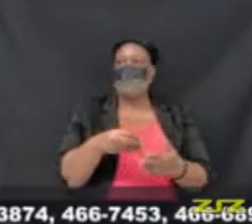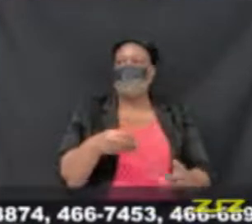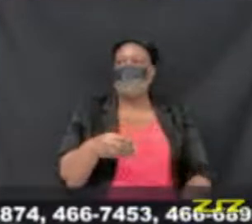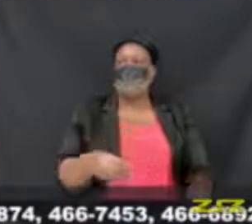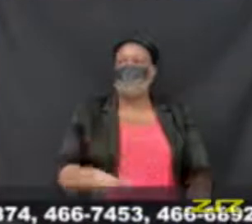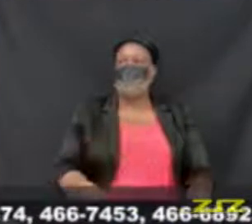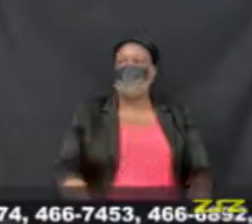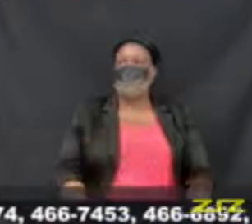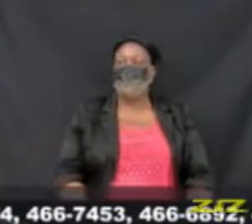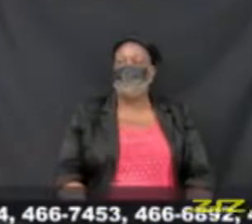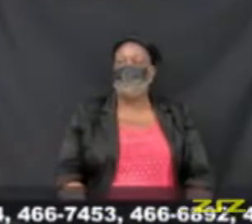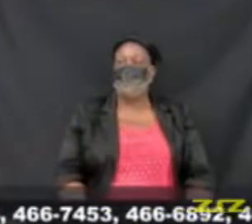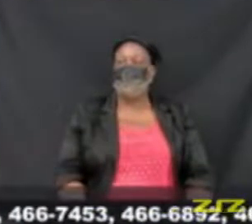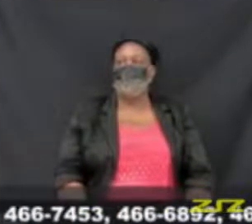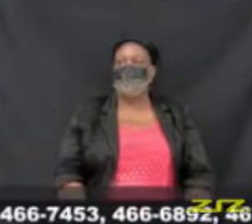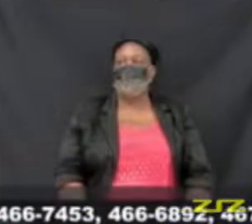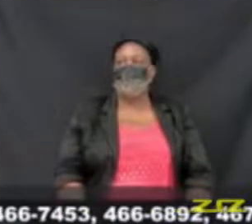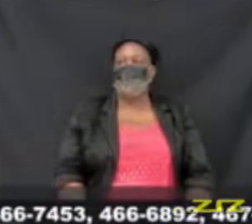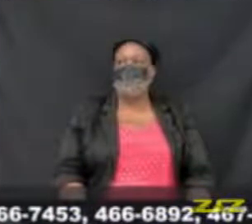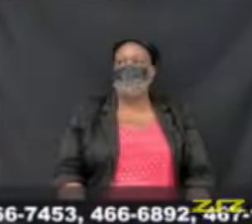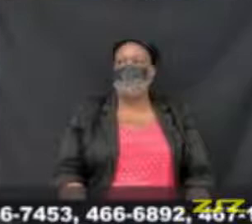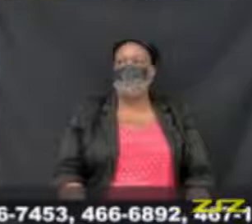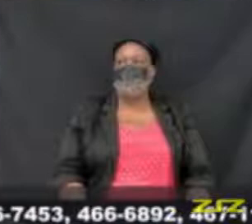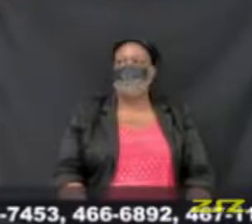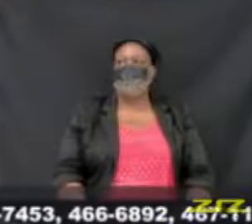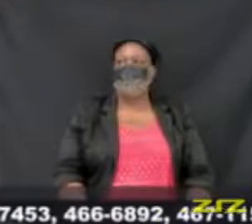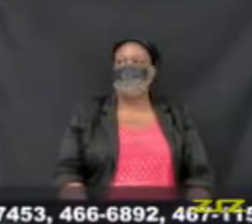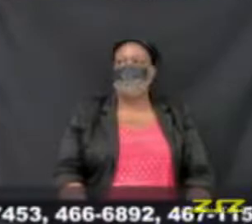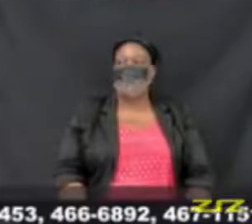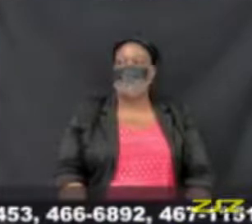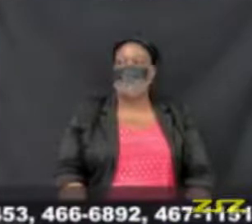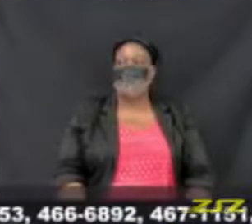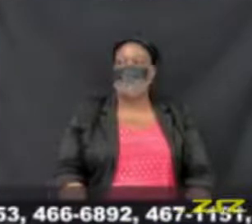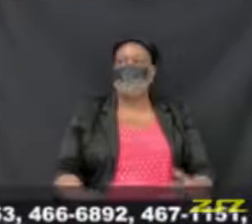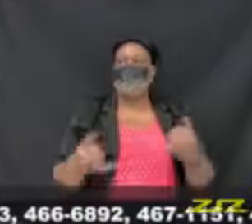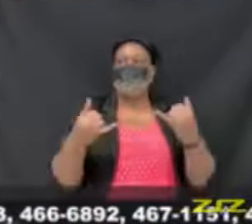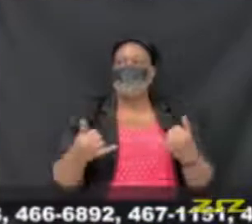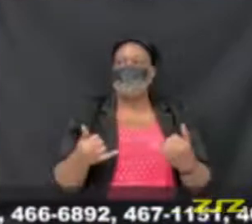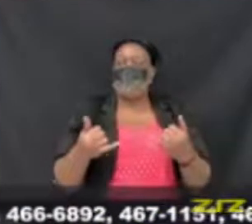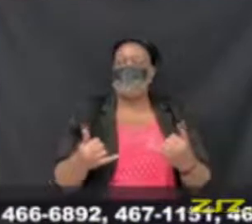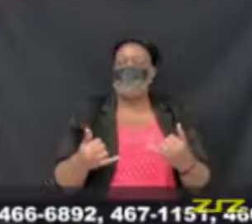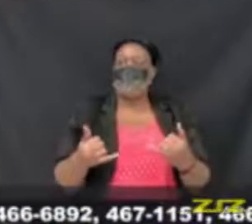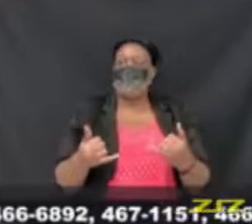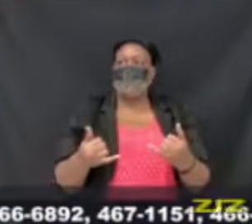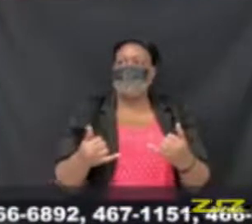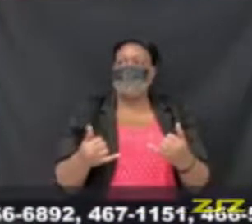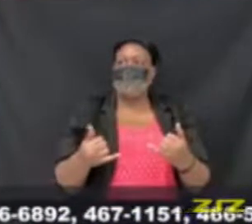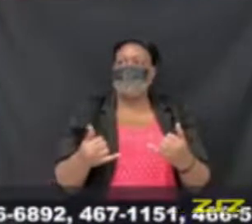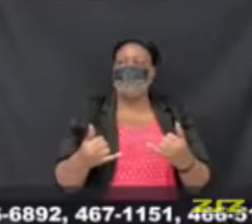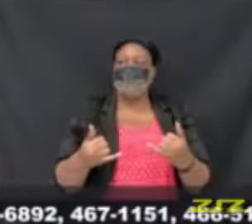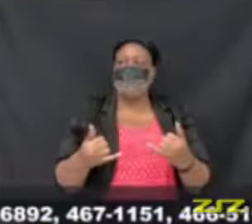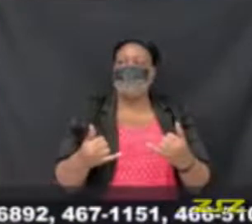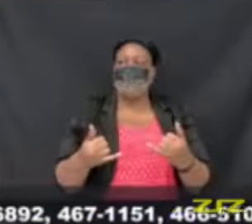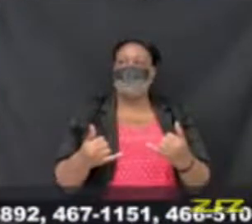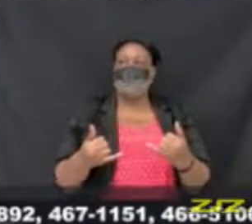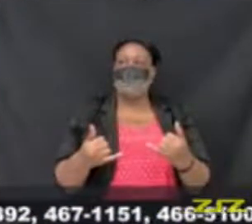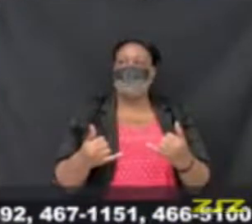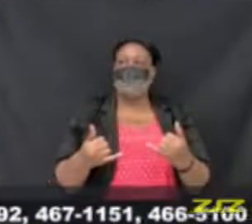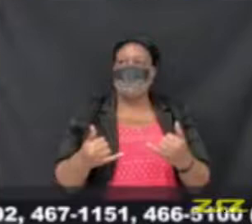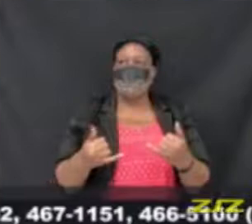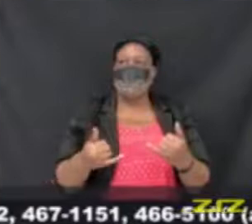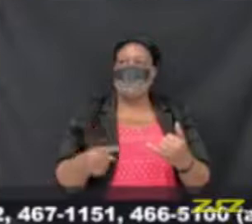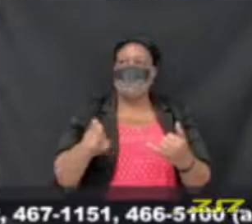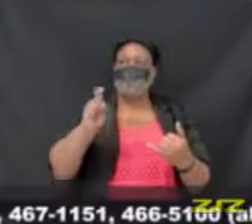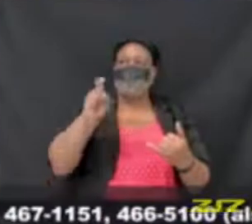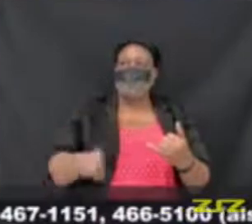4,000 doses already. So even before asking about the next batch, I think we